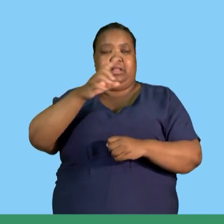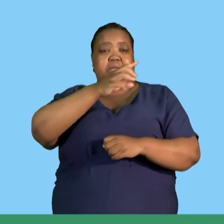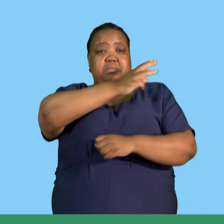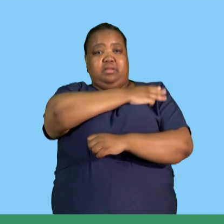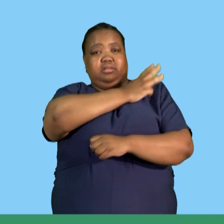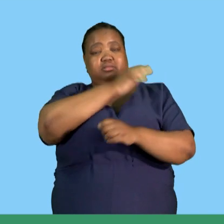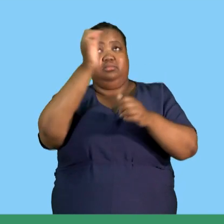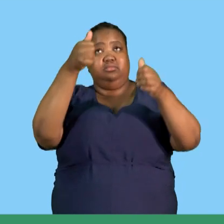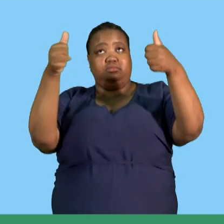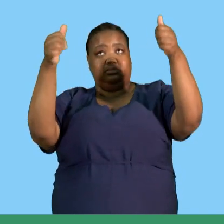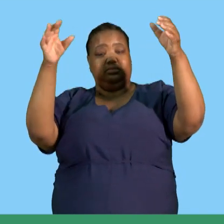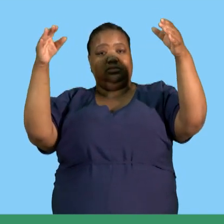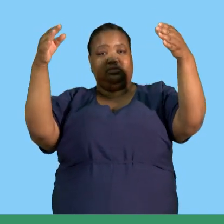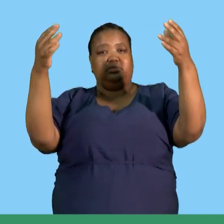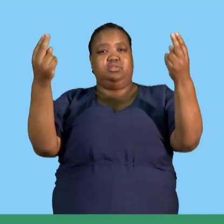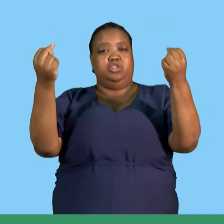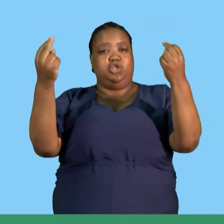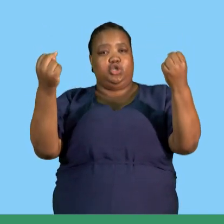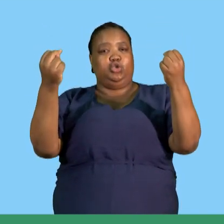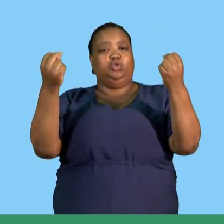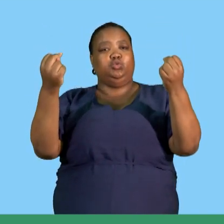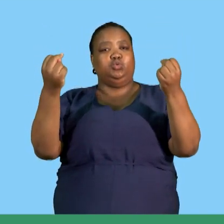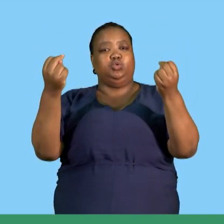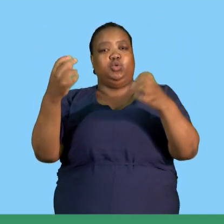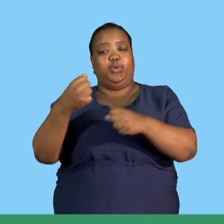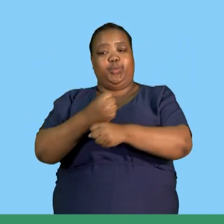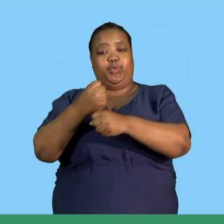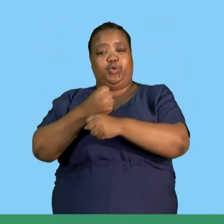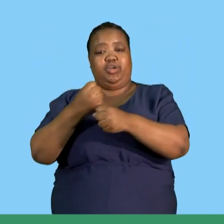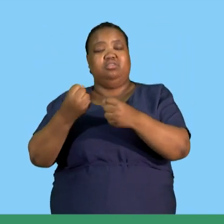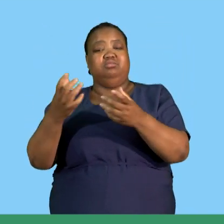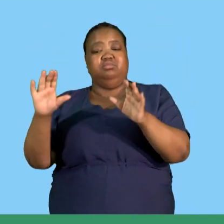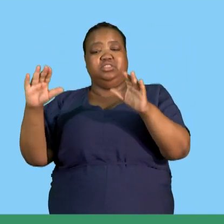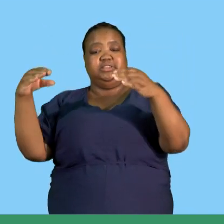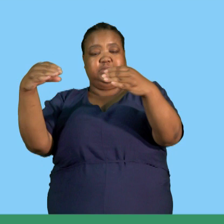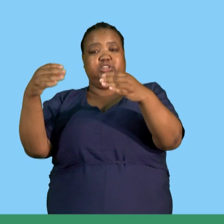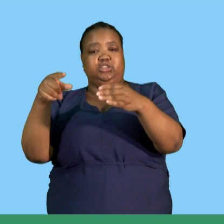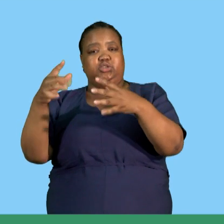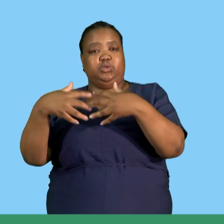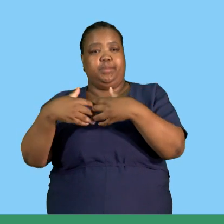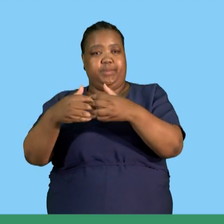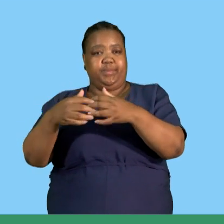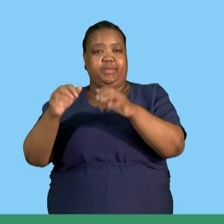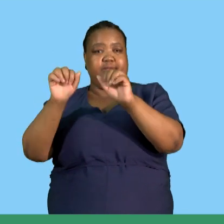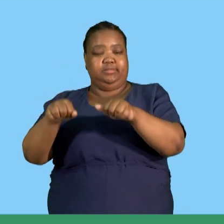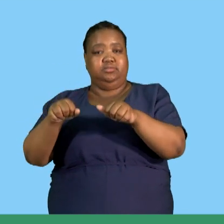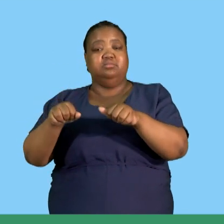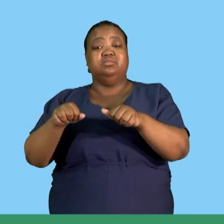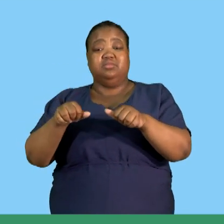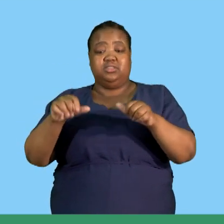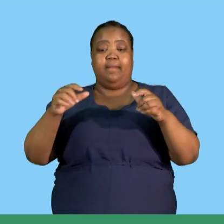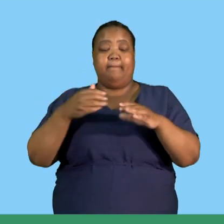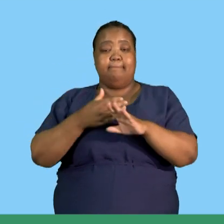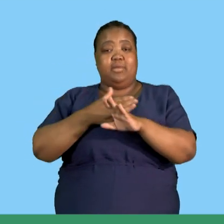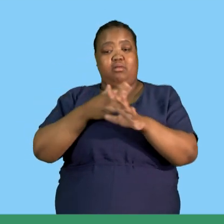the possibility of opening a new line of production. ZPL would like to first acquire the